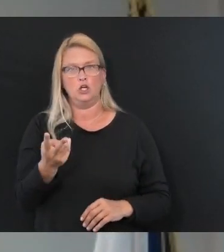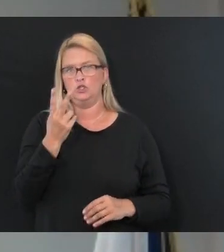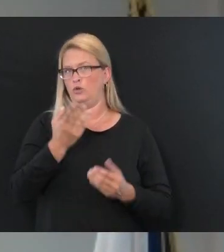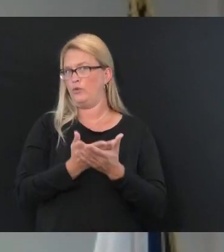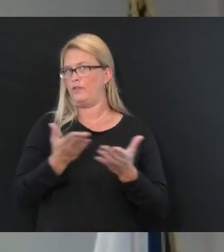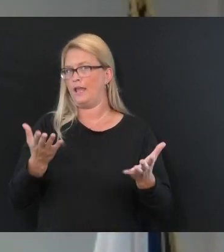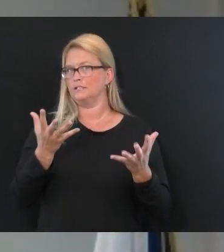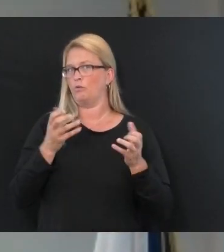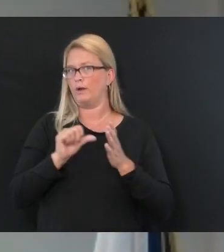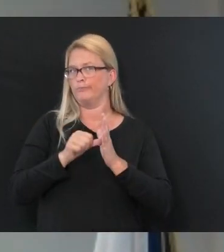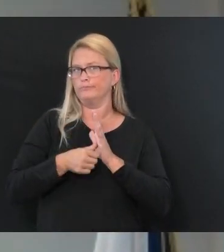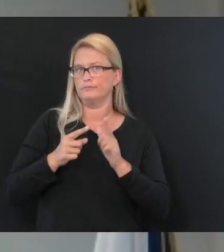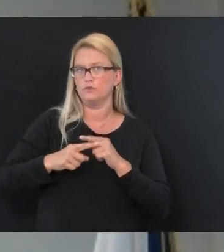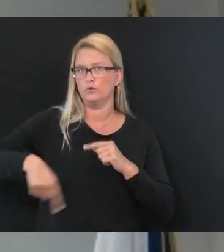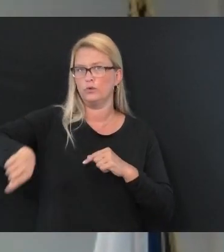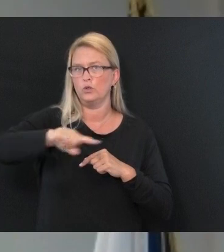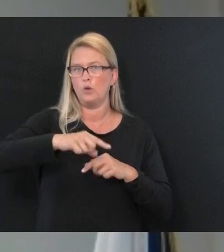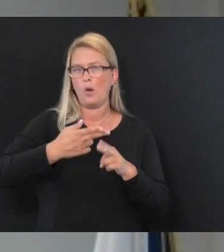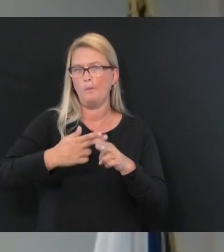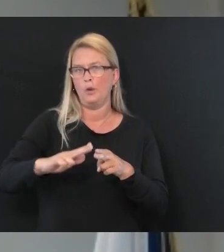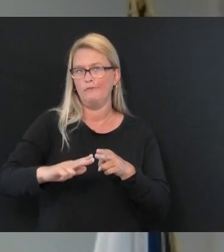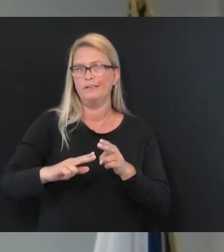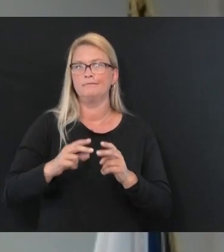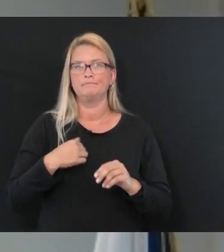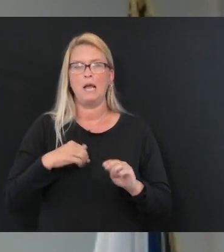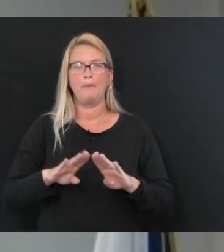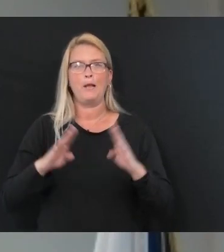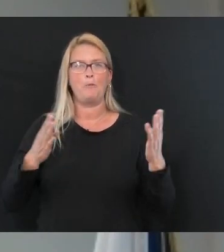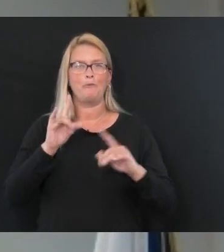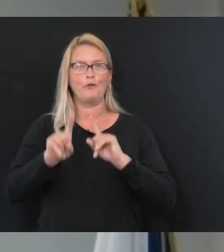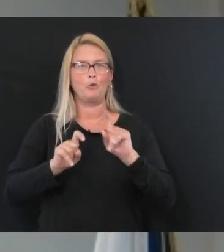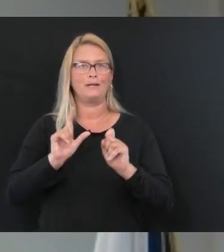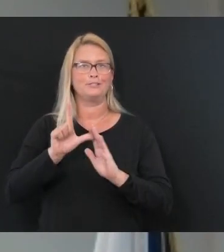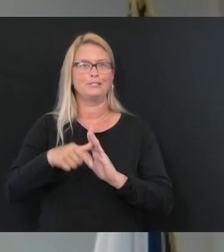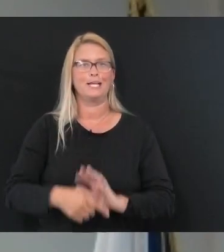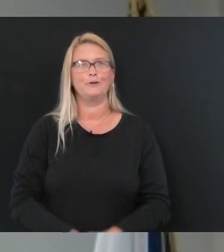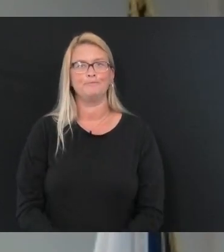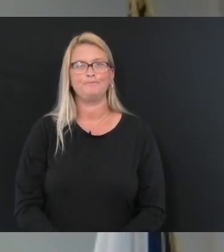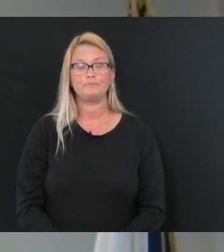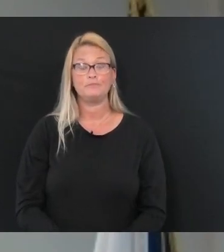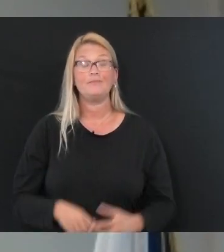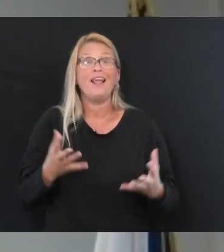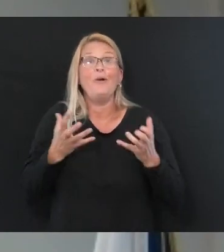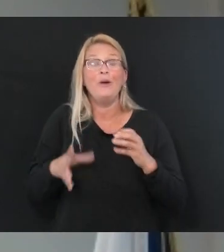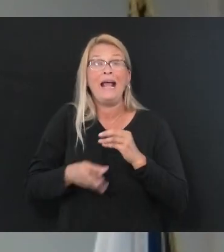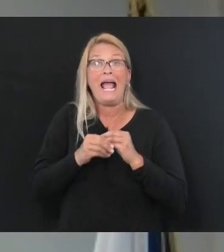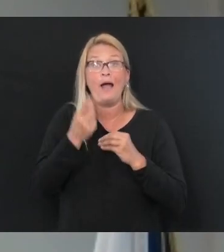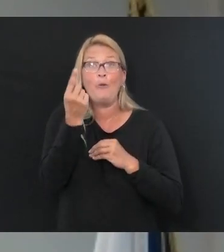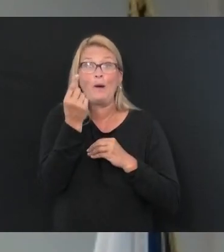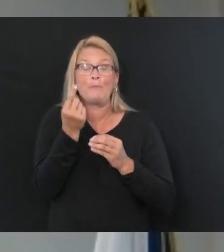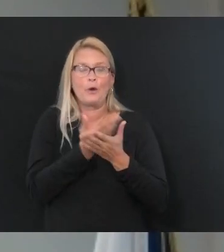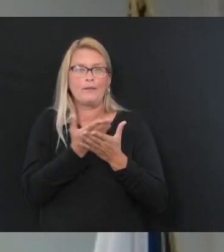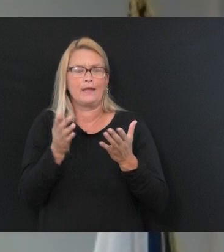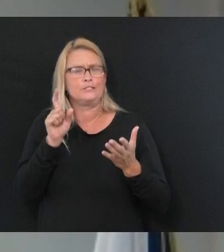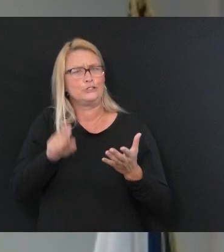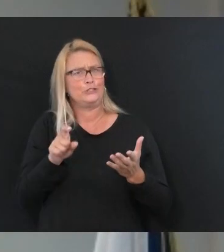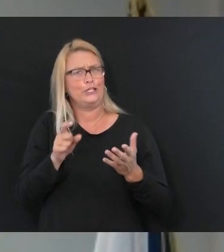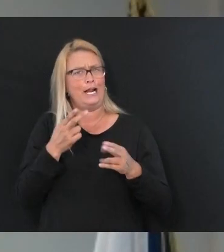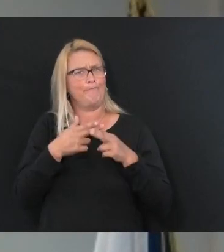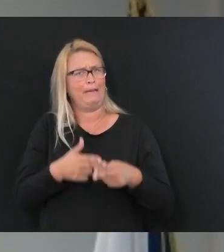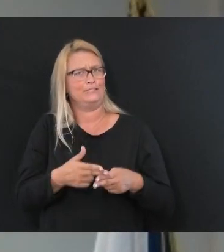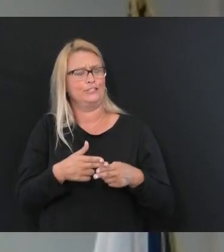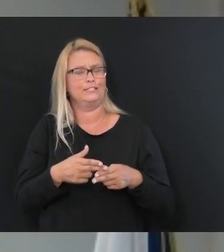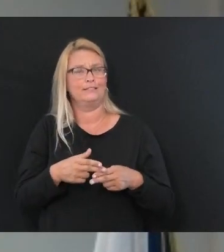just wanted to mention briefly here, but we're open for questions later on as well. Let me add one other thing I should have mentioned. The governor